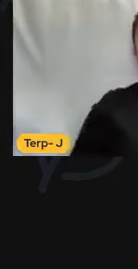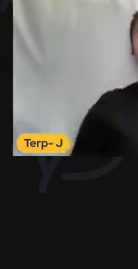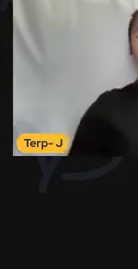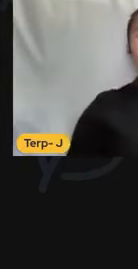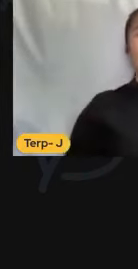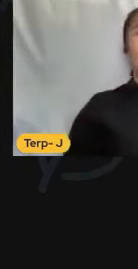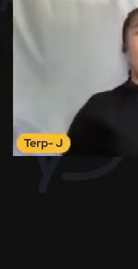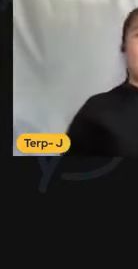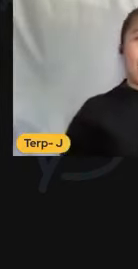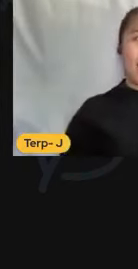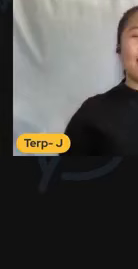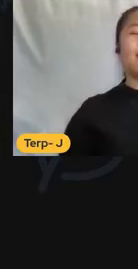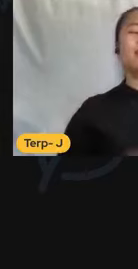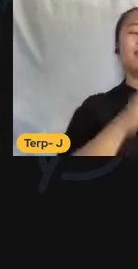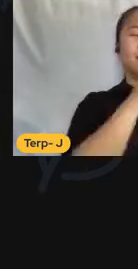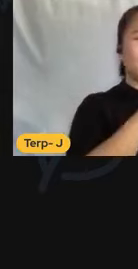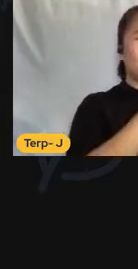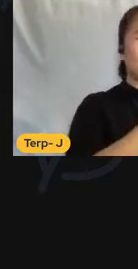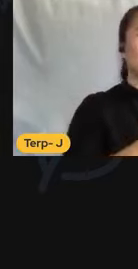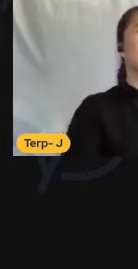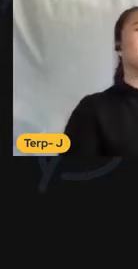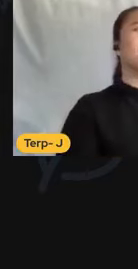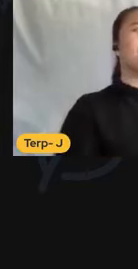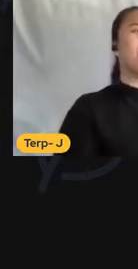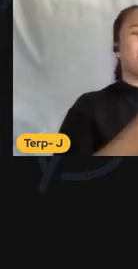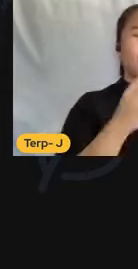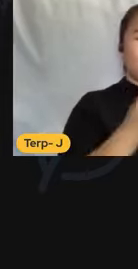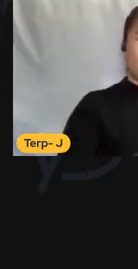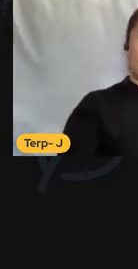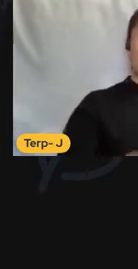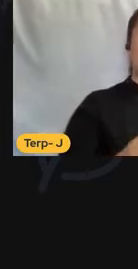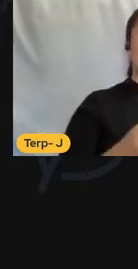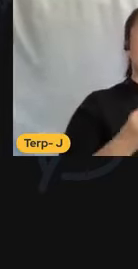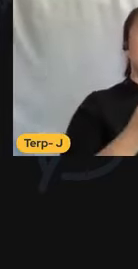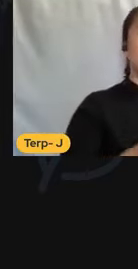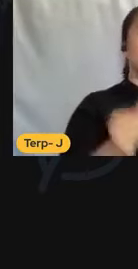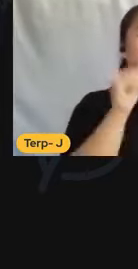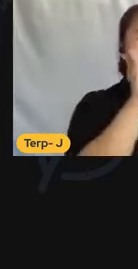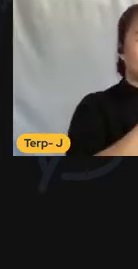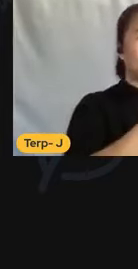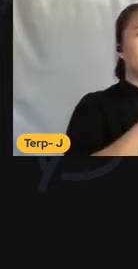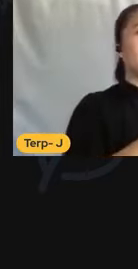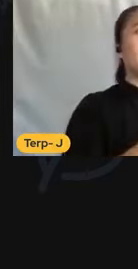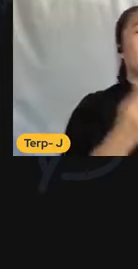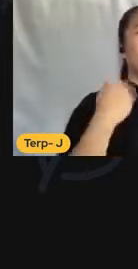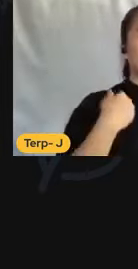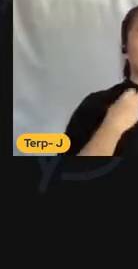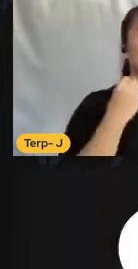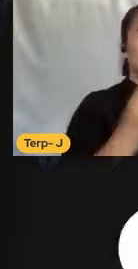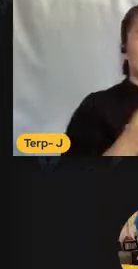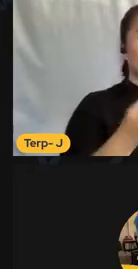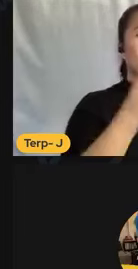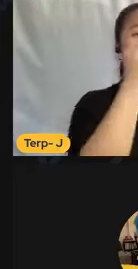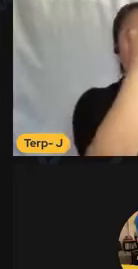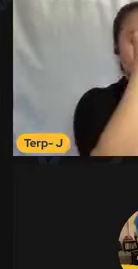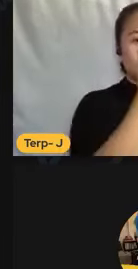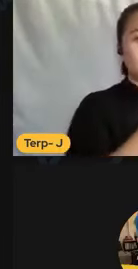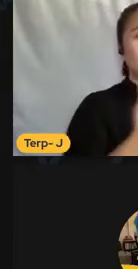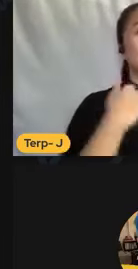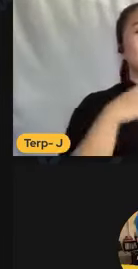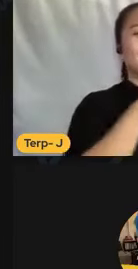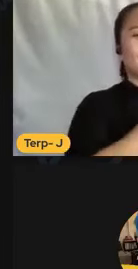right. The talk was absolutely informative, and I loved how he really reminded us that we're all the